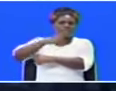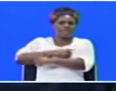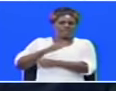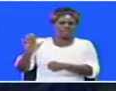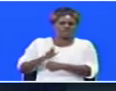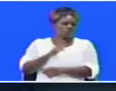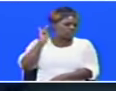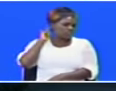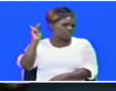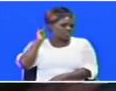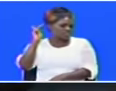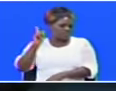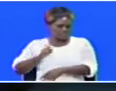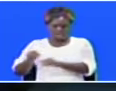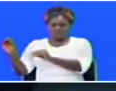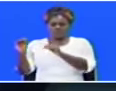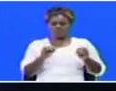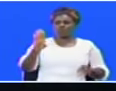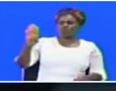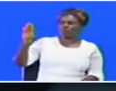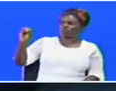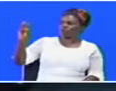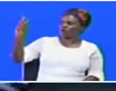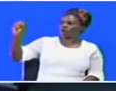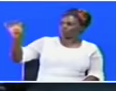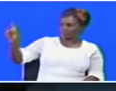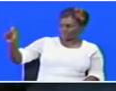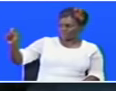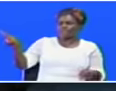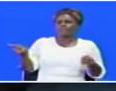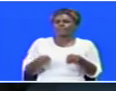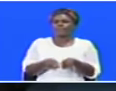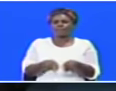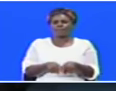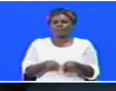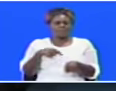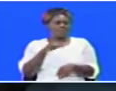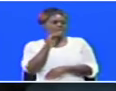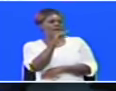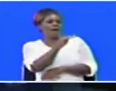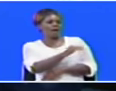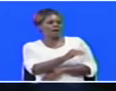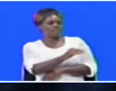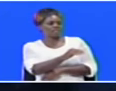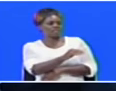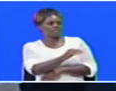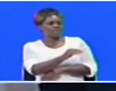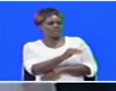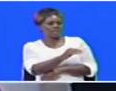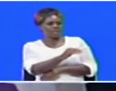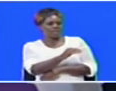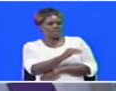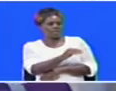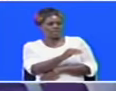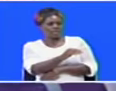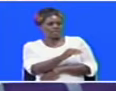in Kisii. When we've come to Bomet, it's the same thing, but I think I'll toss that over to, again, Mheshimiwa. In terms